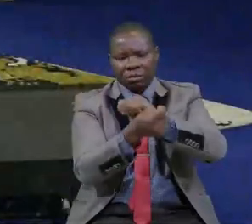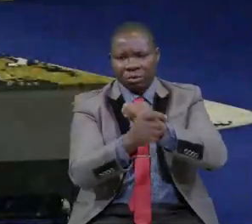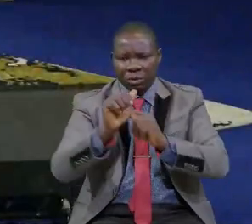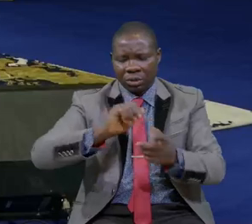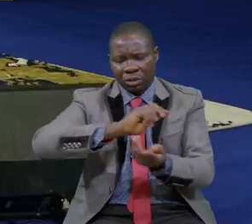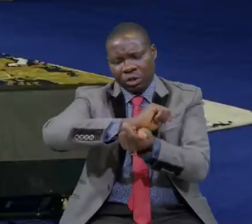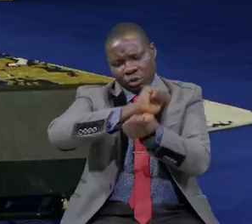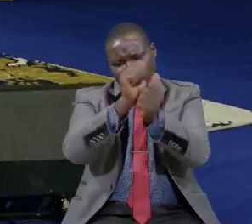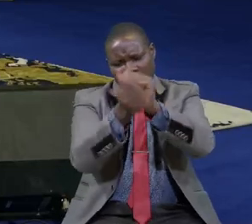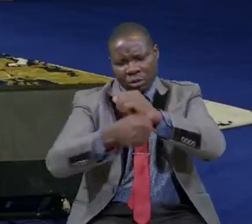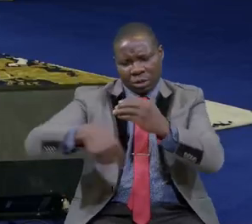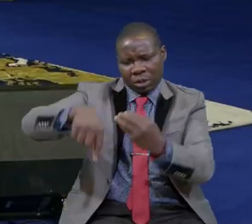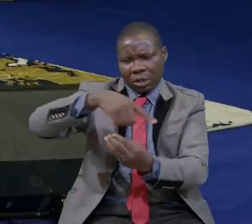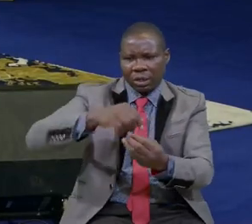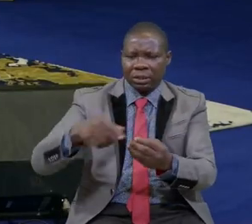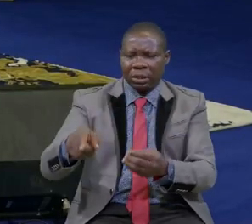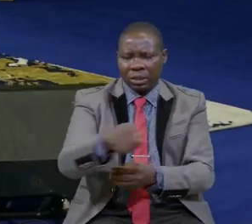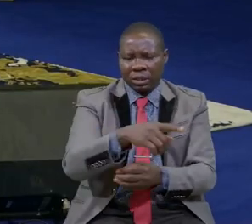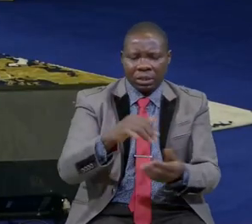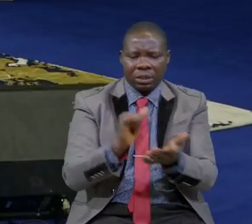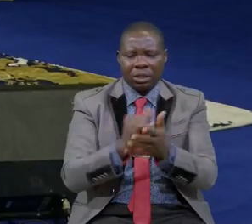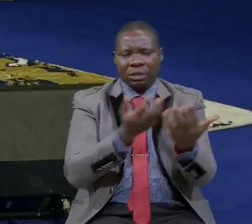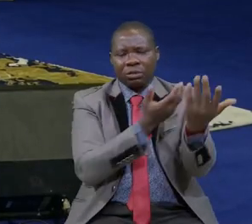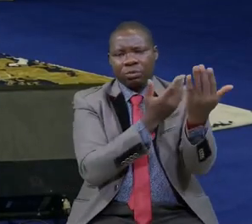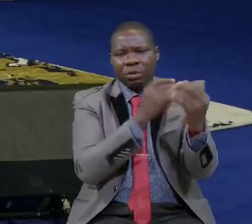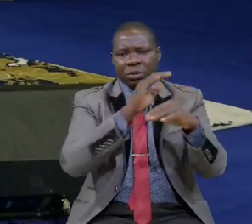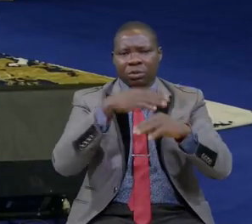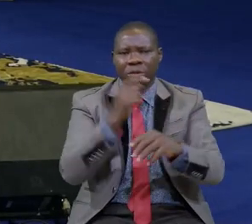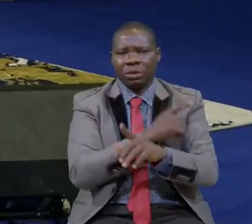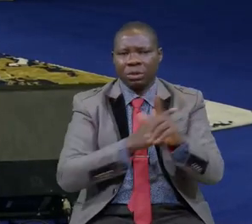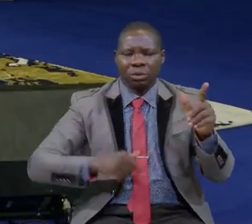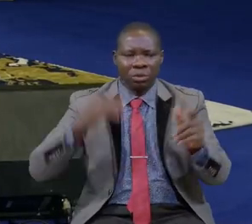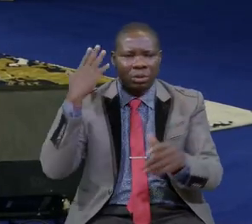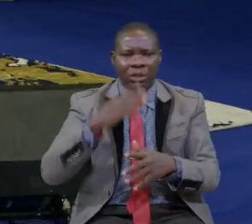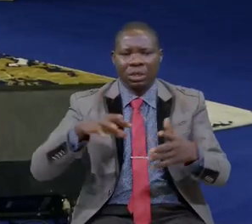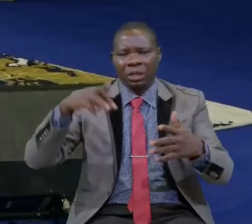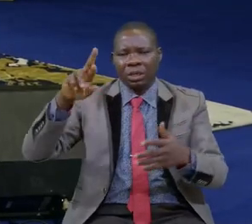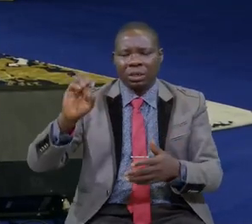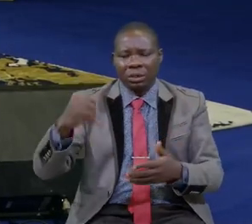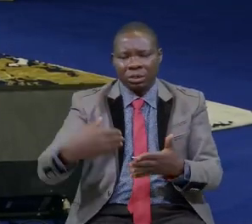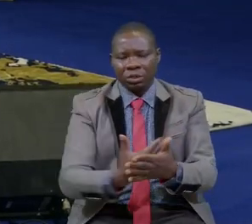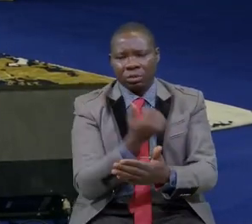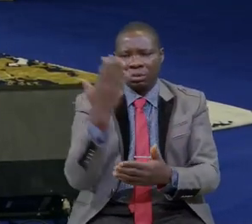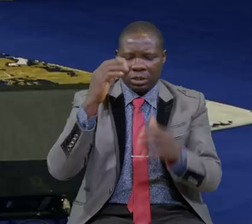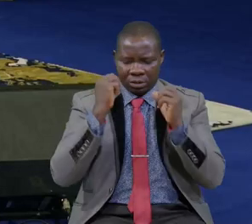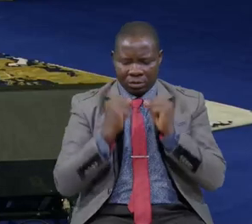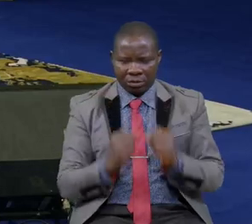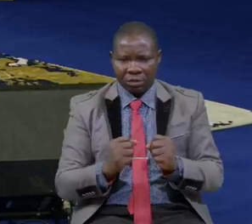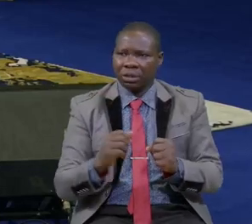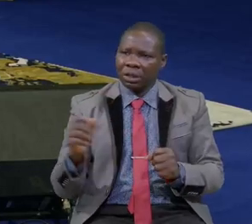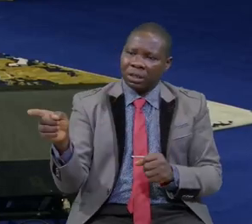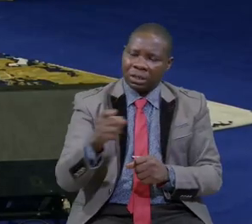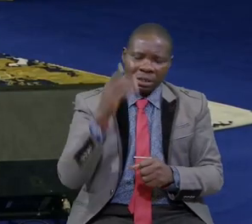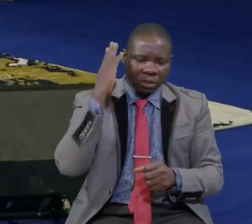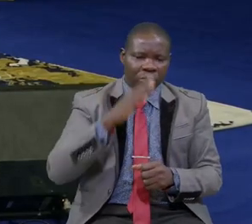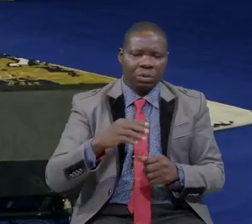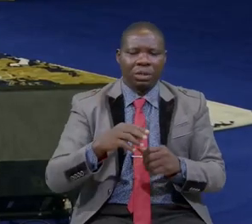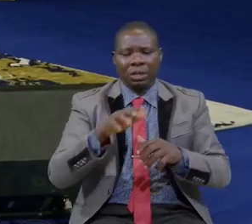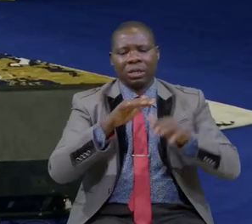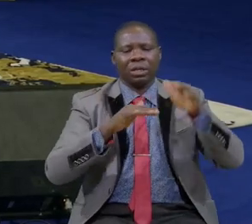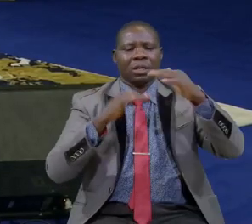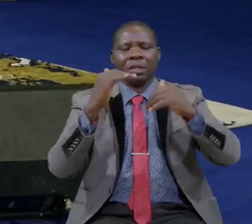says, they that wait upon the Lord shall renew their strength. They shall mount up with